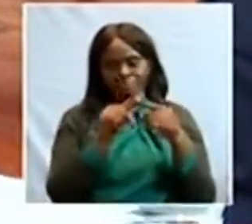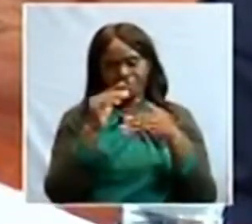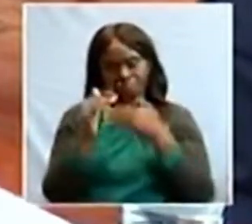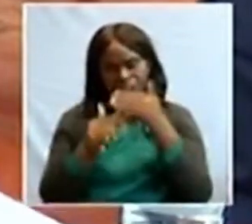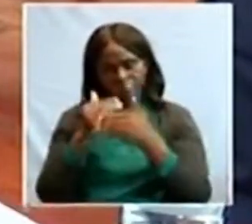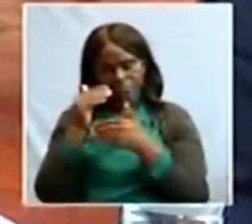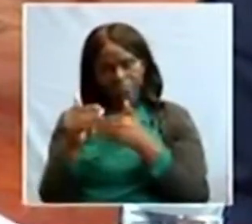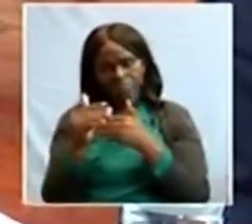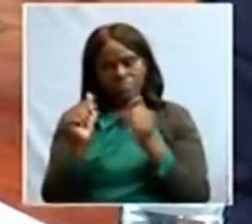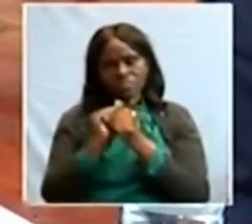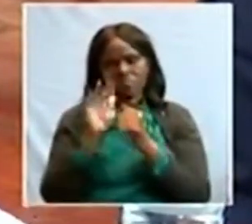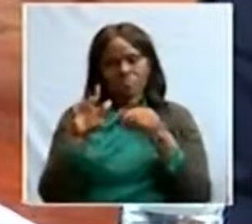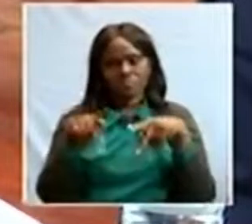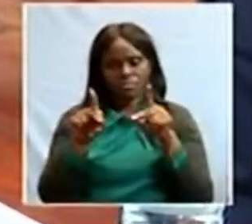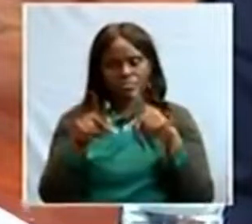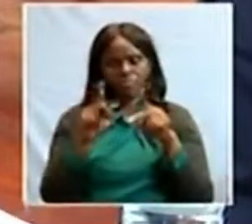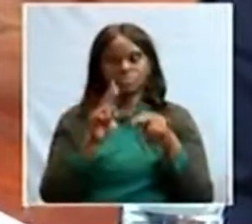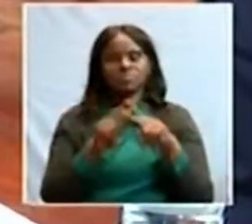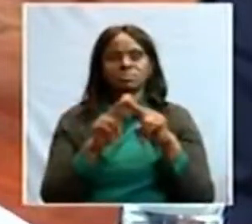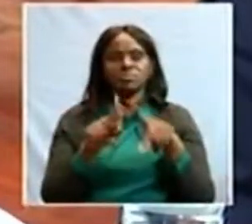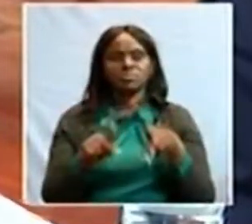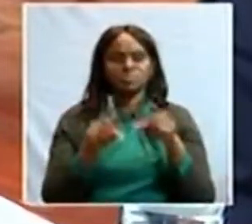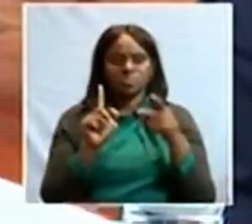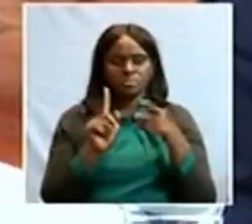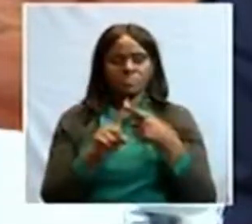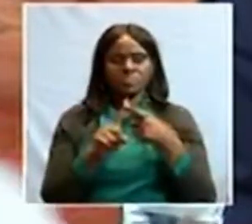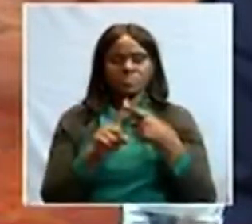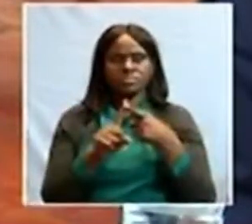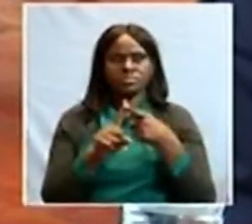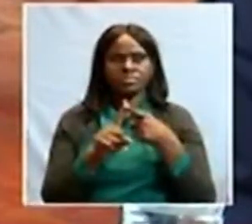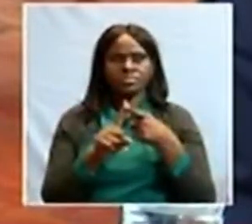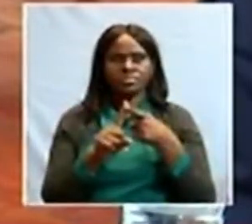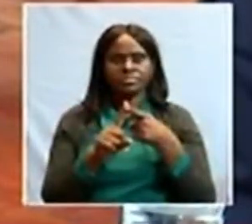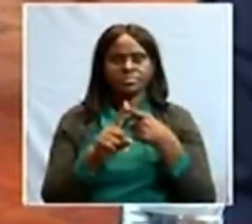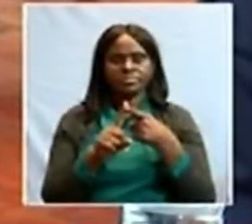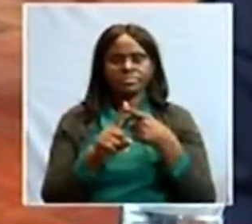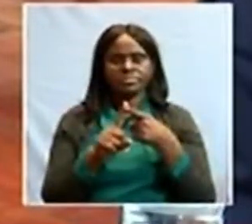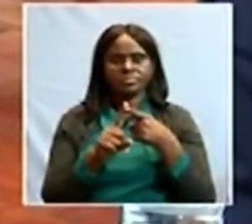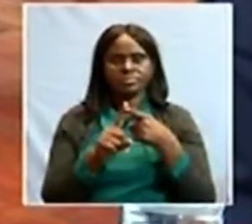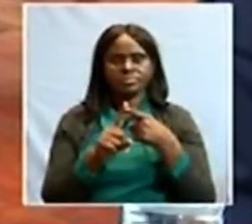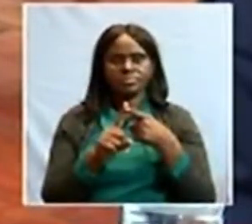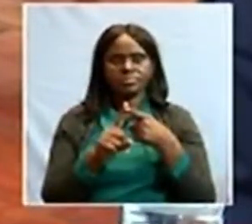next, with your permission, Chair, to